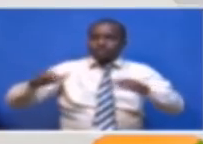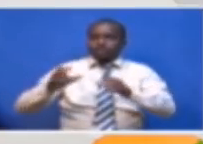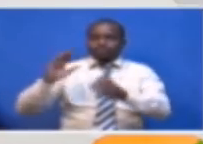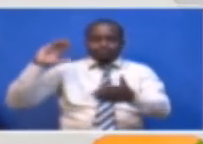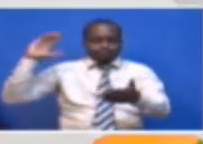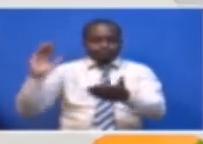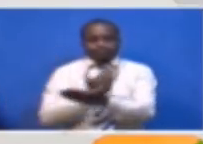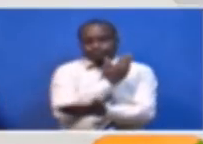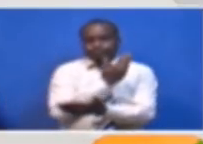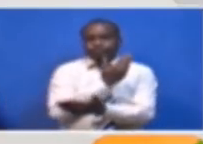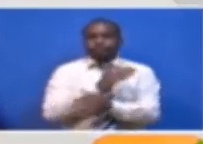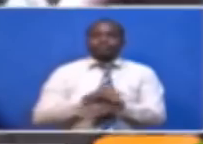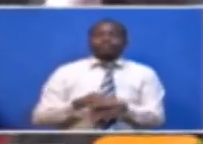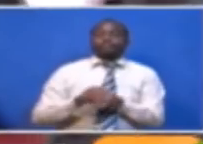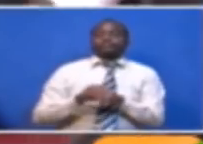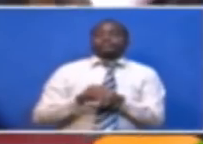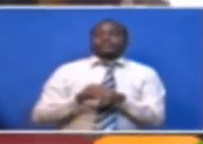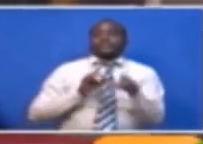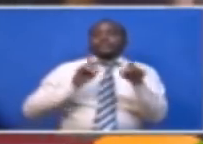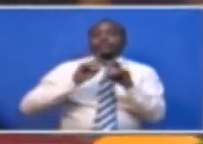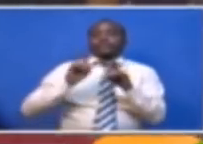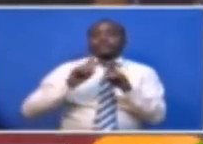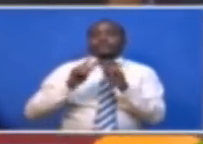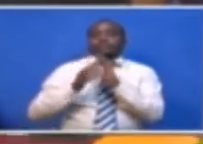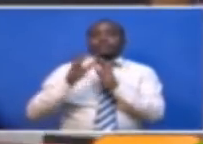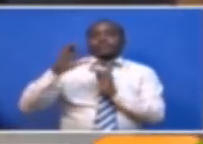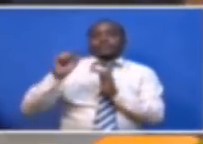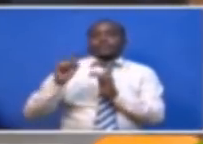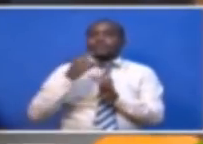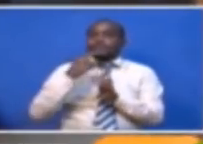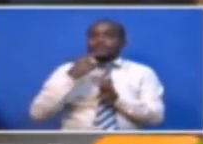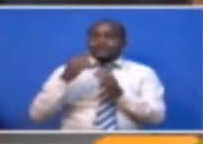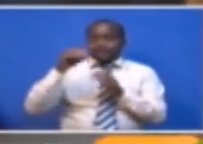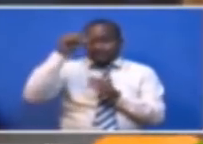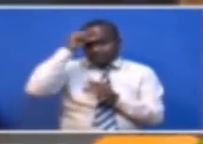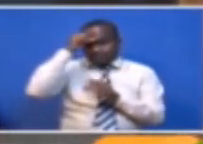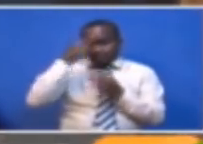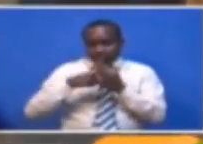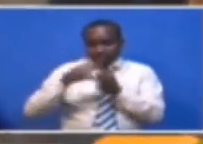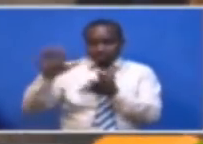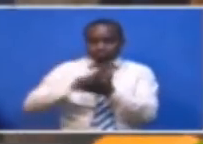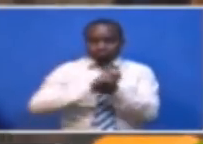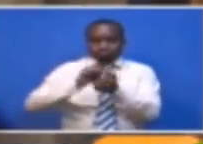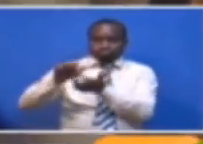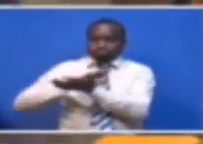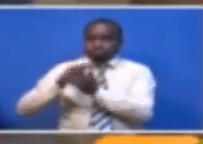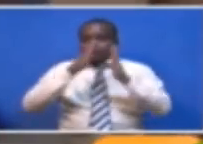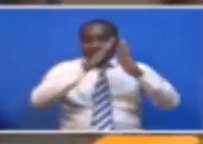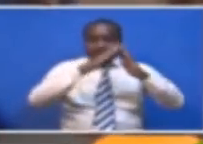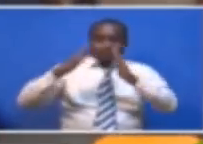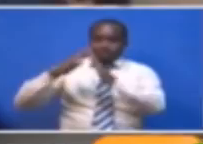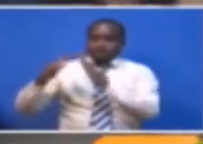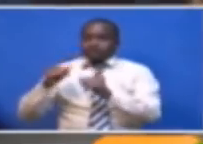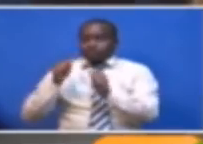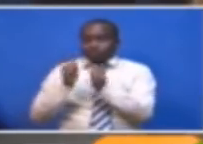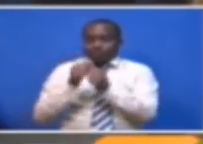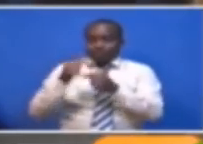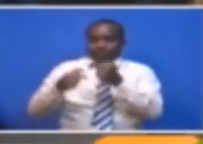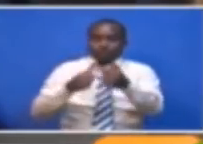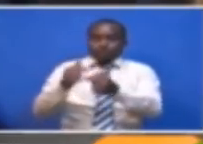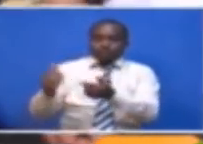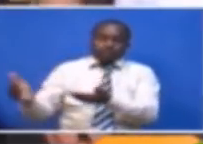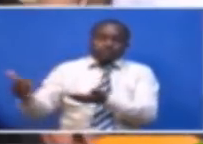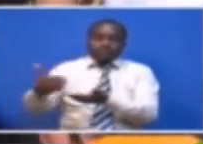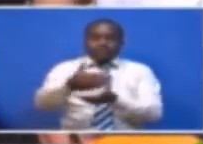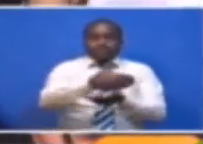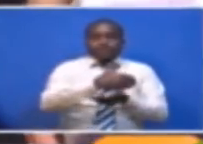Cabinet Secretary Najib Balala, the state will soon commence a demolition of such structures in line with the ongoing rehabilitation